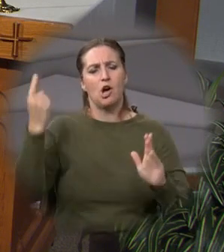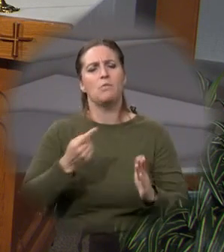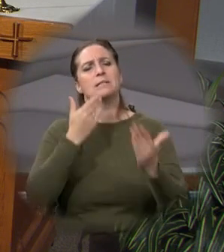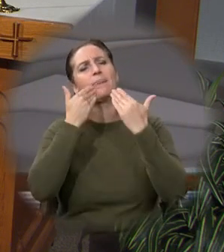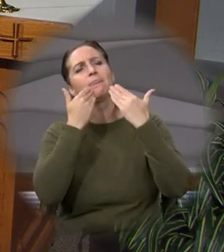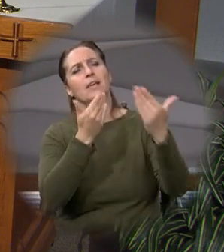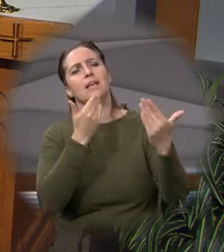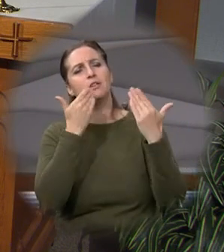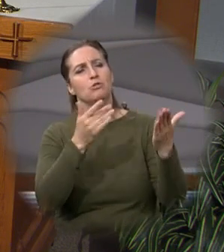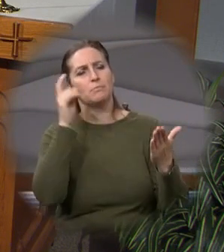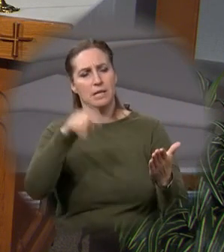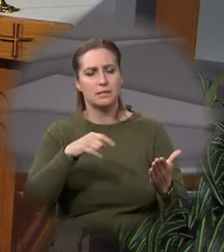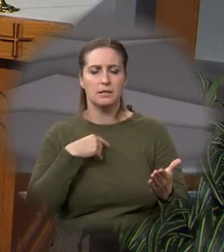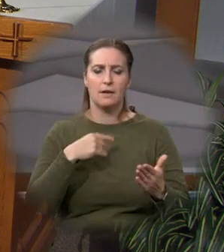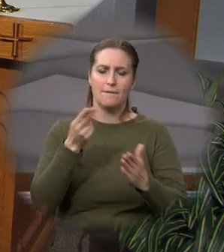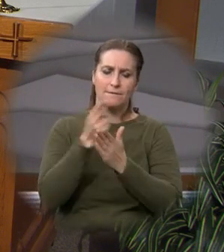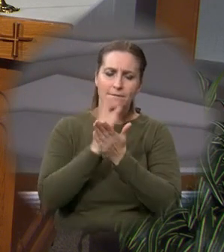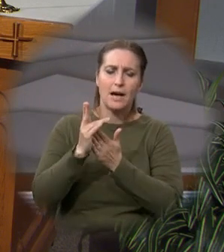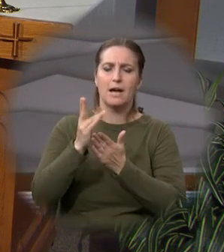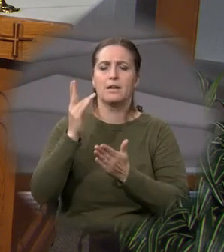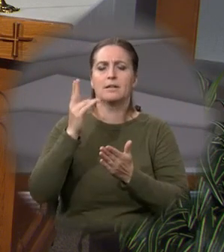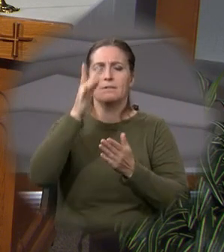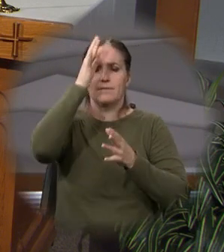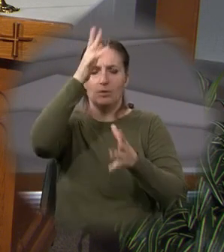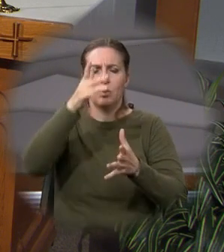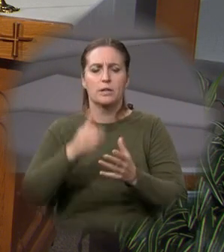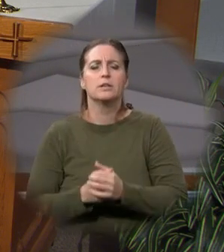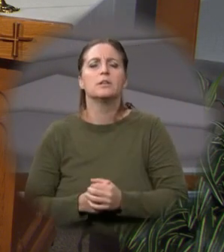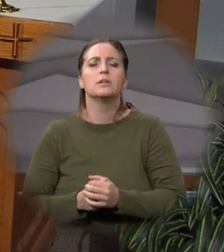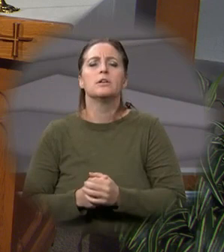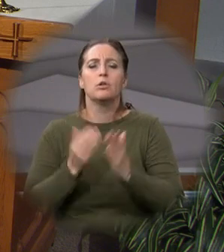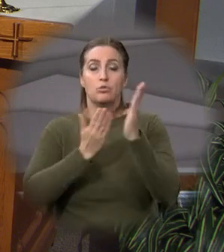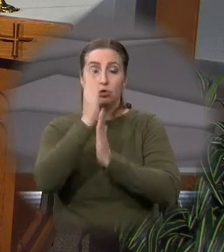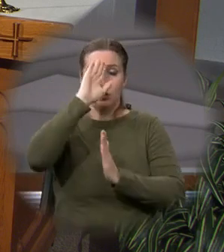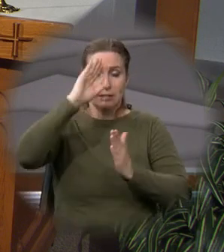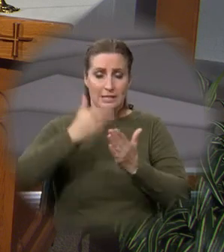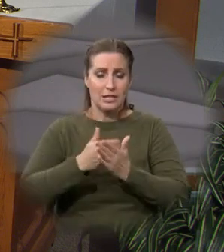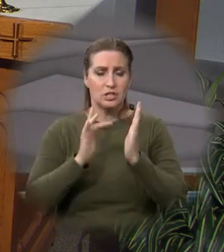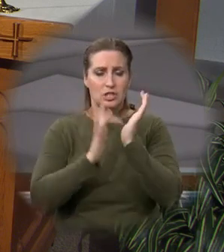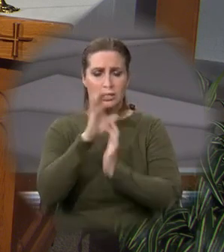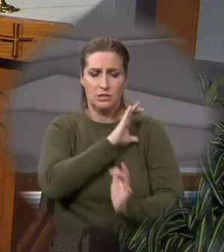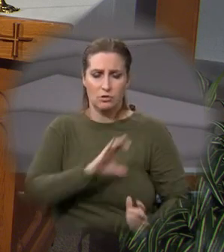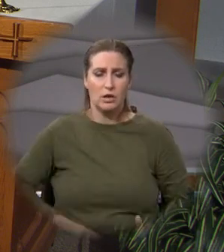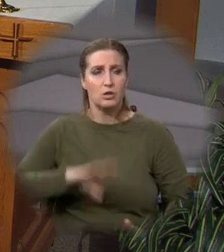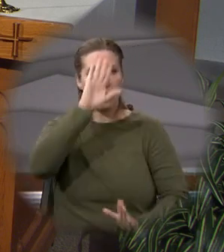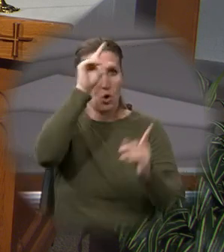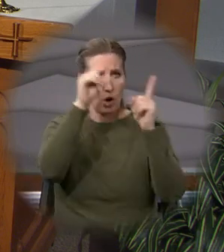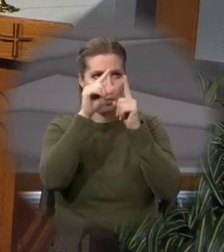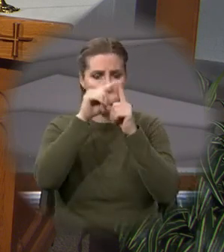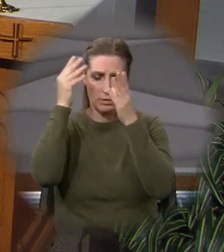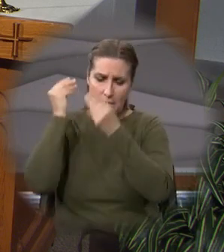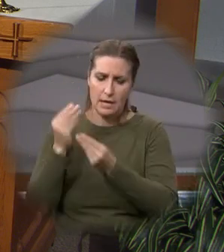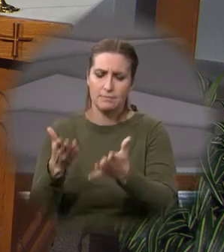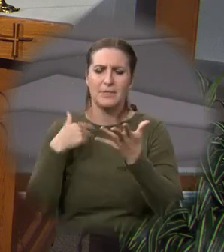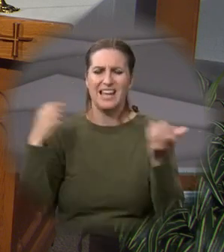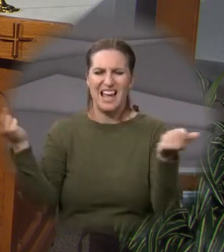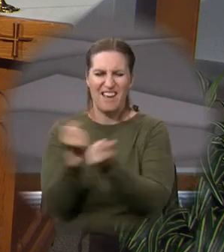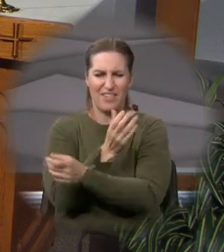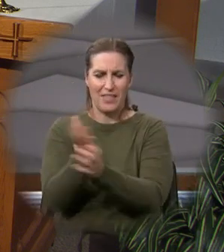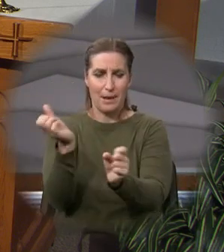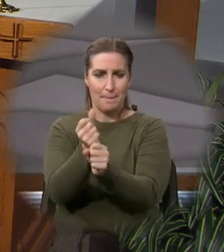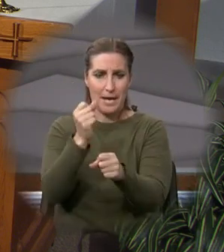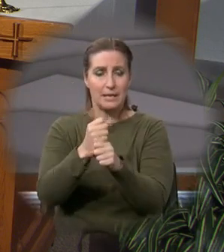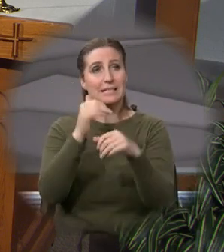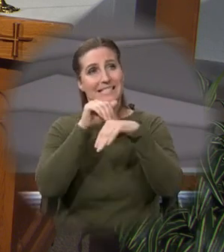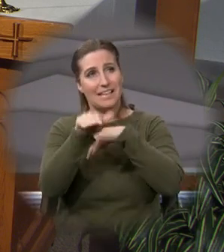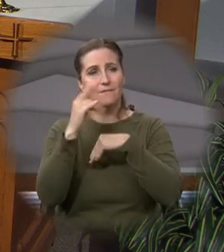give you thanks, Father most holy, through your beloved Son, Jesus Christ, your Word, through whom you made all things, whom you sent as